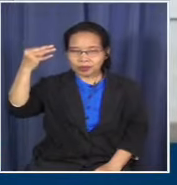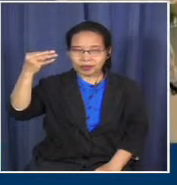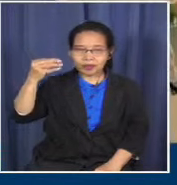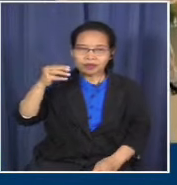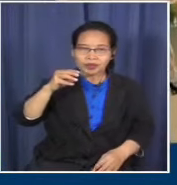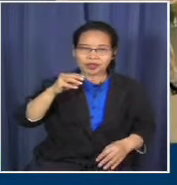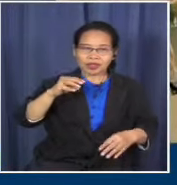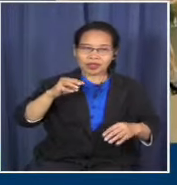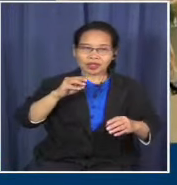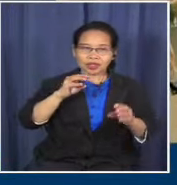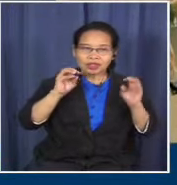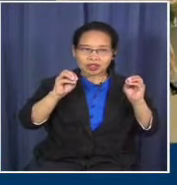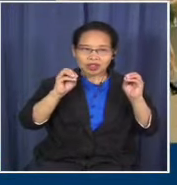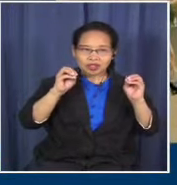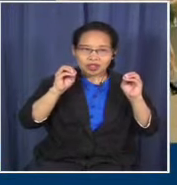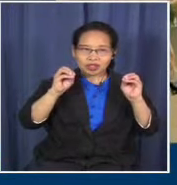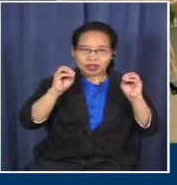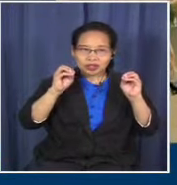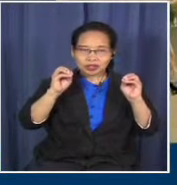Vedas, of Hinduism.